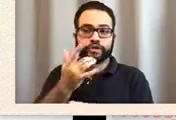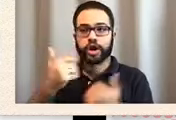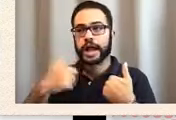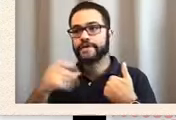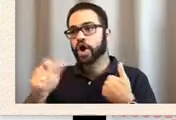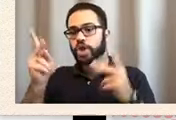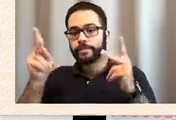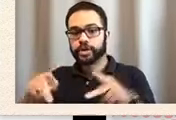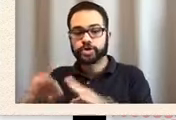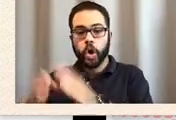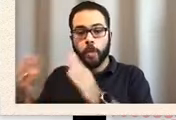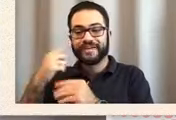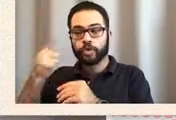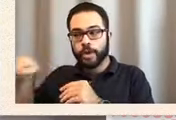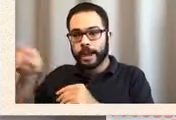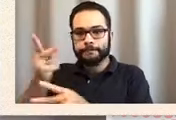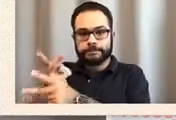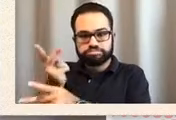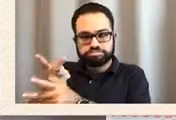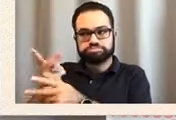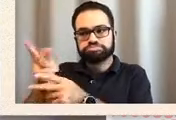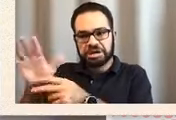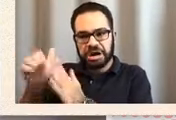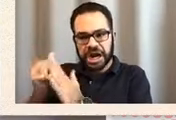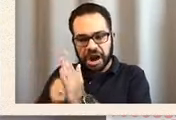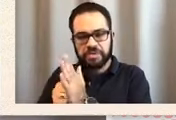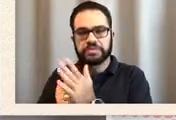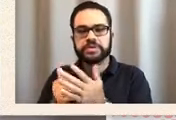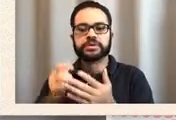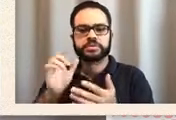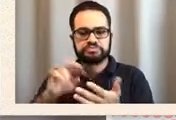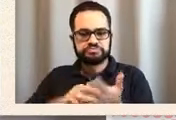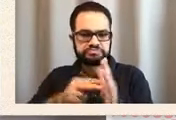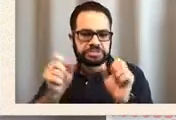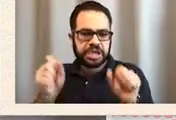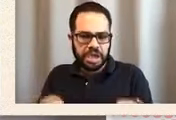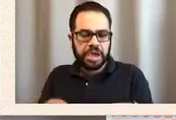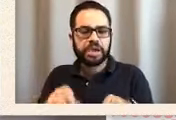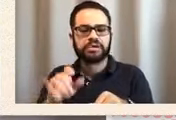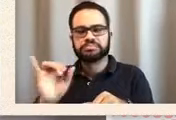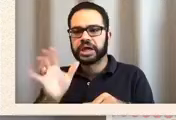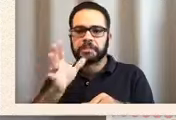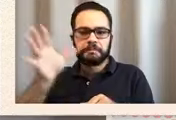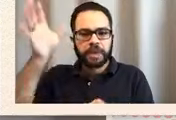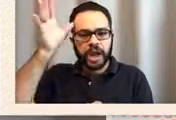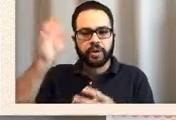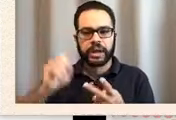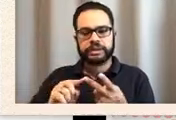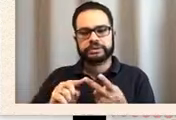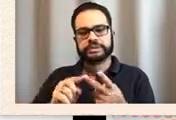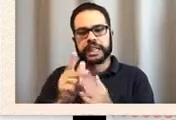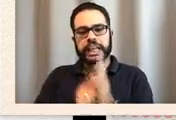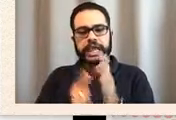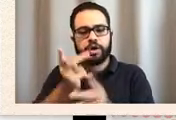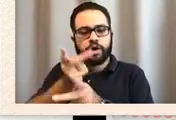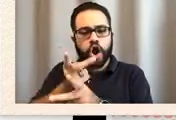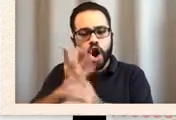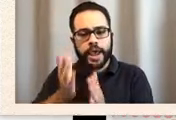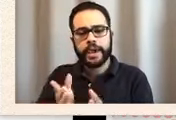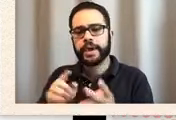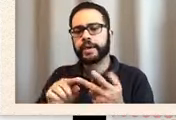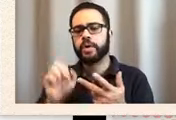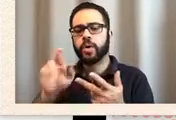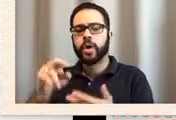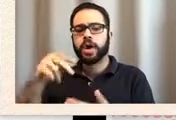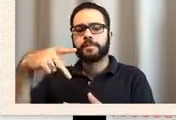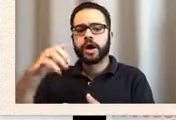behalf. And this is very much so you can do this. And this could be a parent, a legal guardian, or a power of attorney. We do